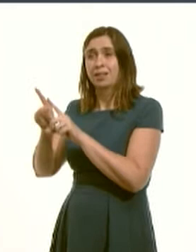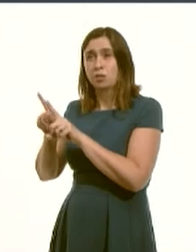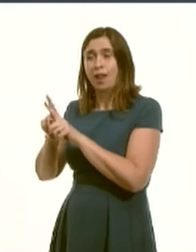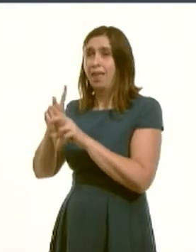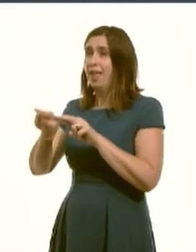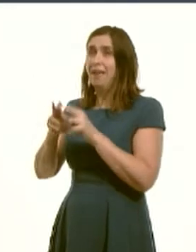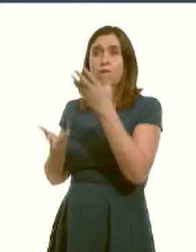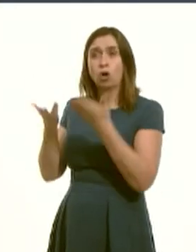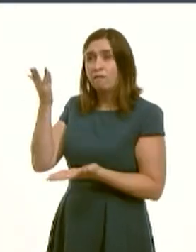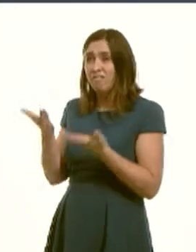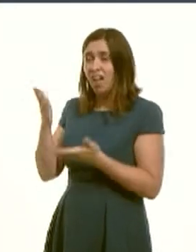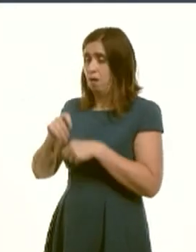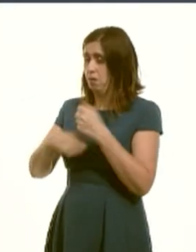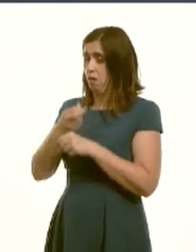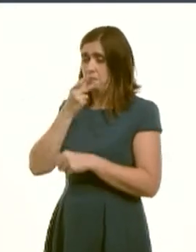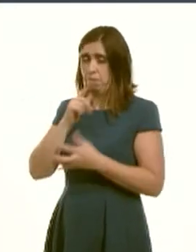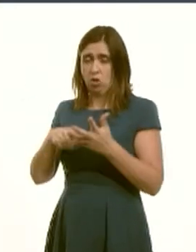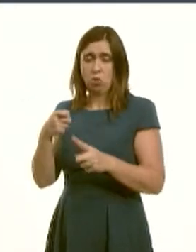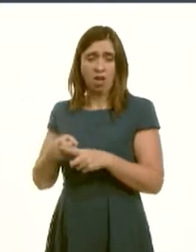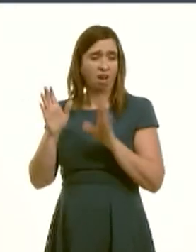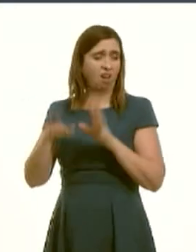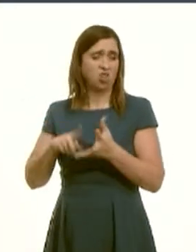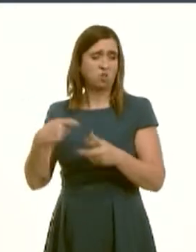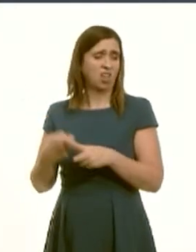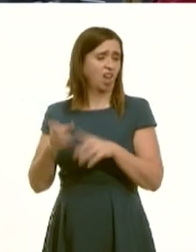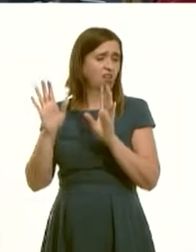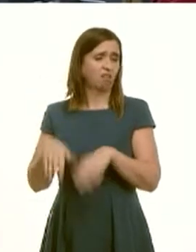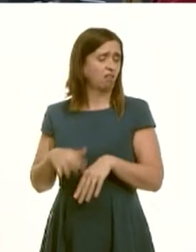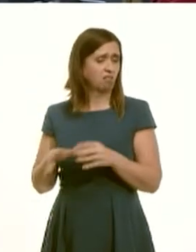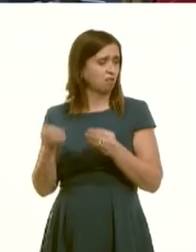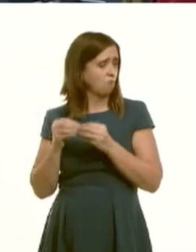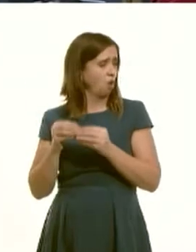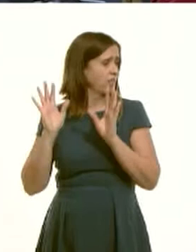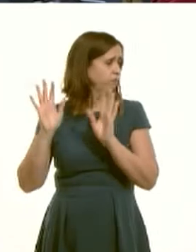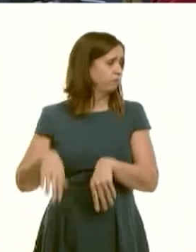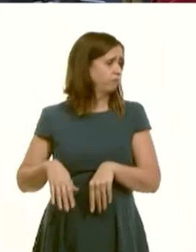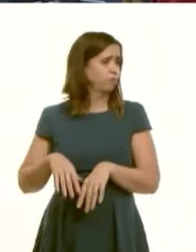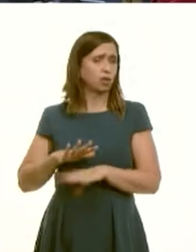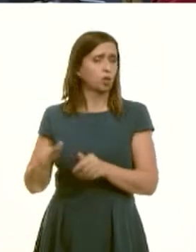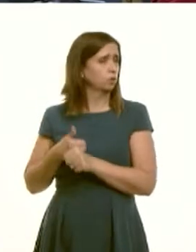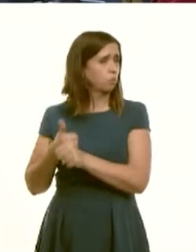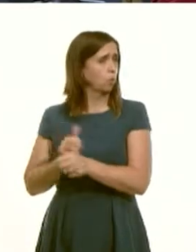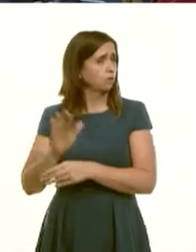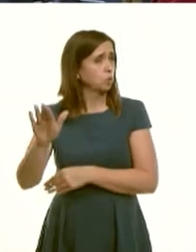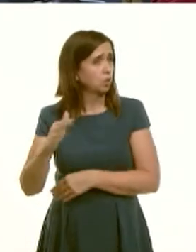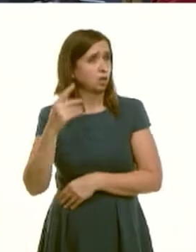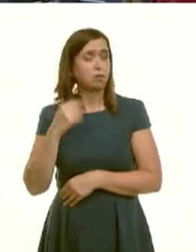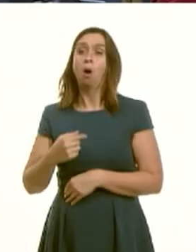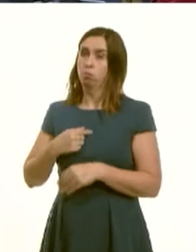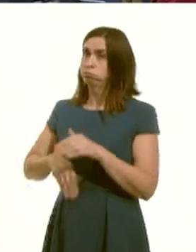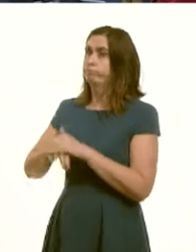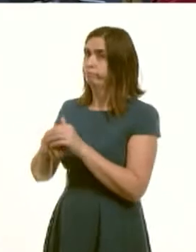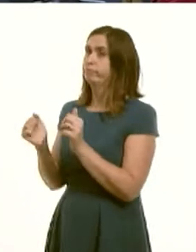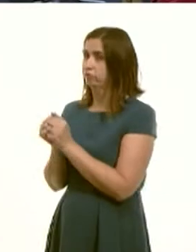fairness, the people of the UK are not going to value the UK and give it the support it needs in the future. I entirely agree. I